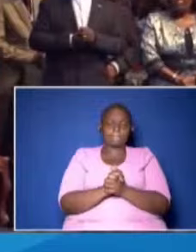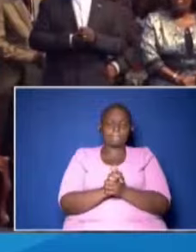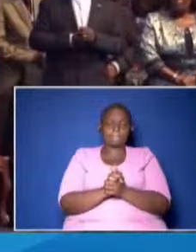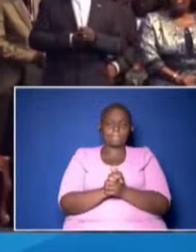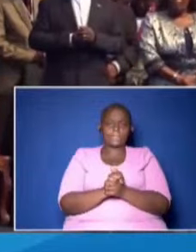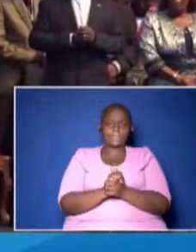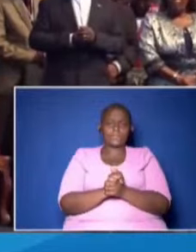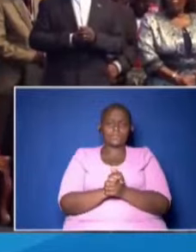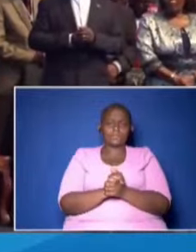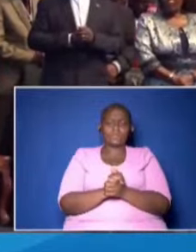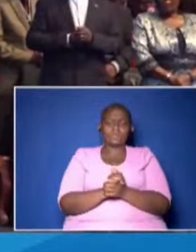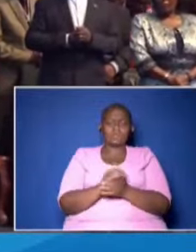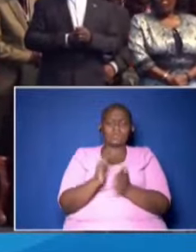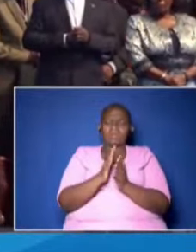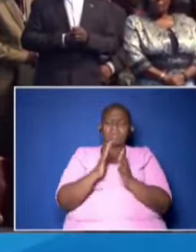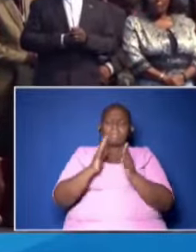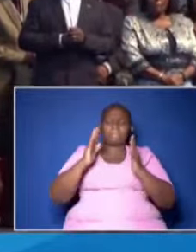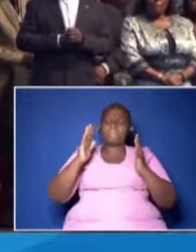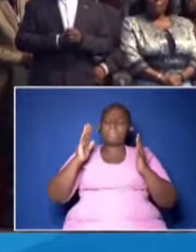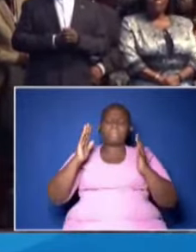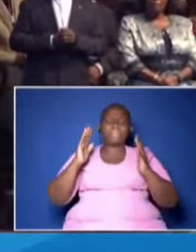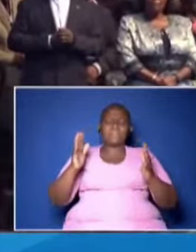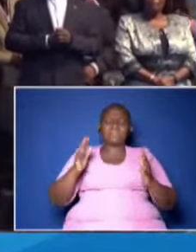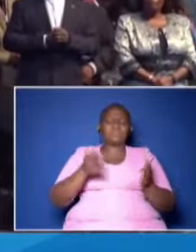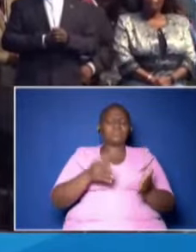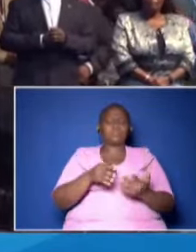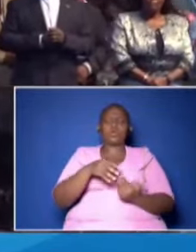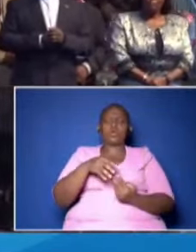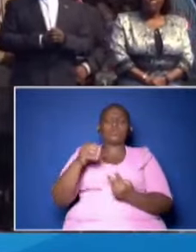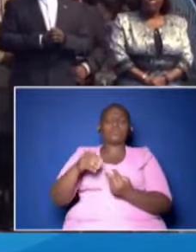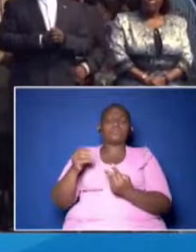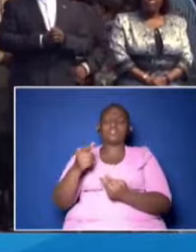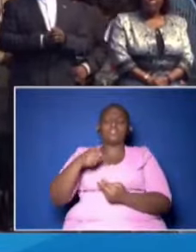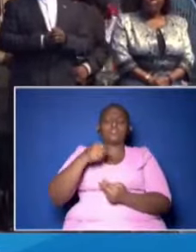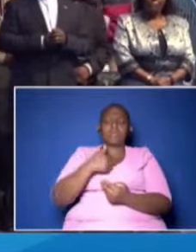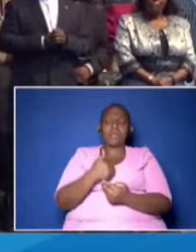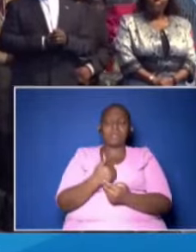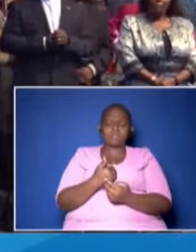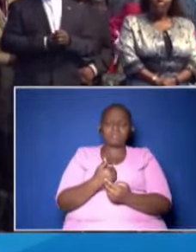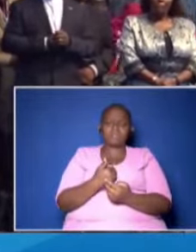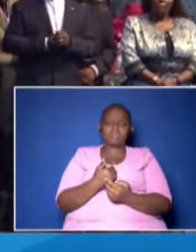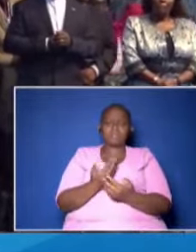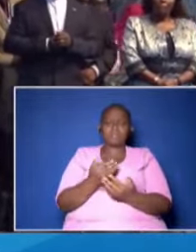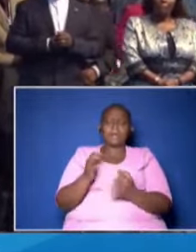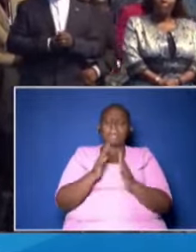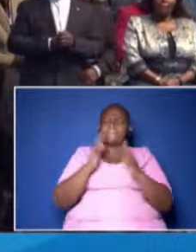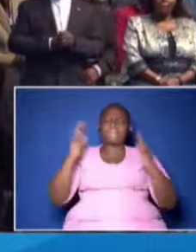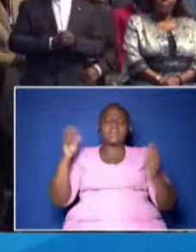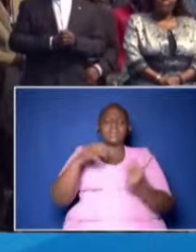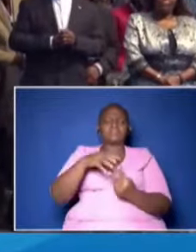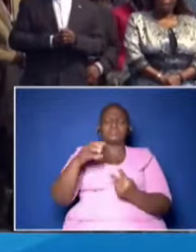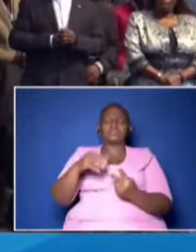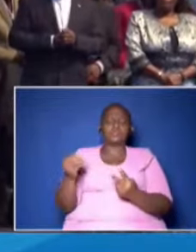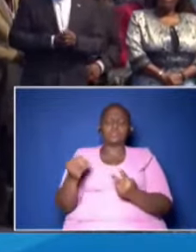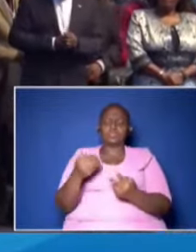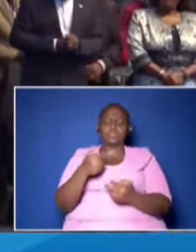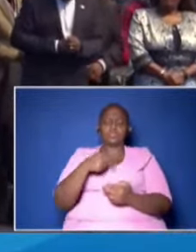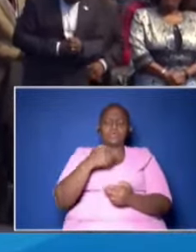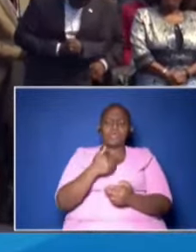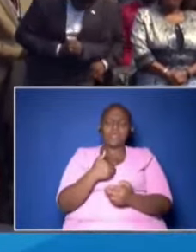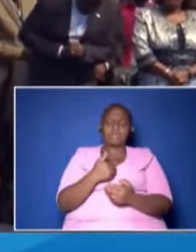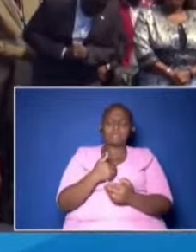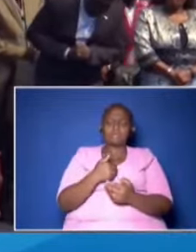Savior the greatest privilege we have the greatest privilege is to